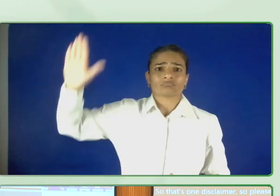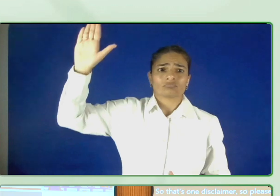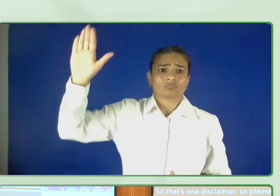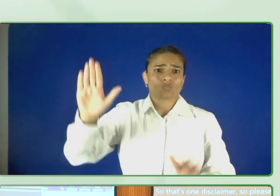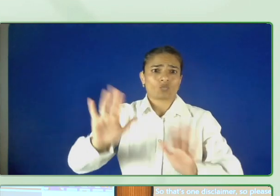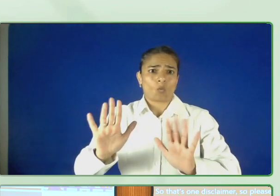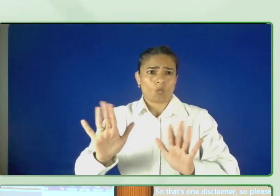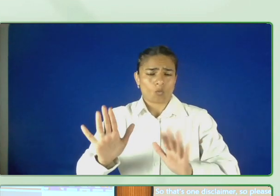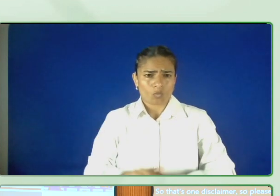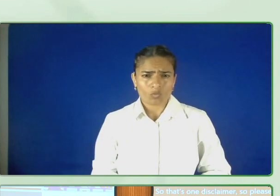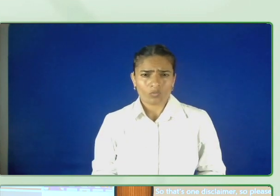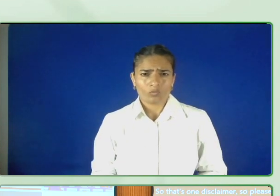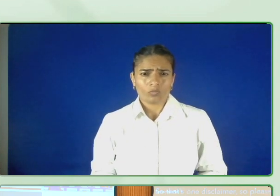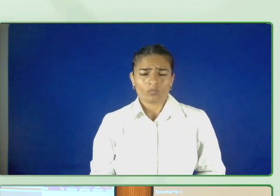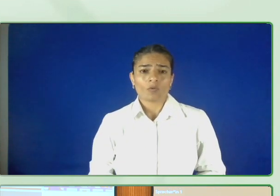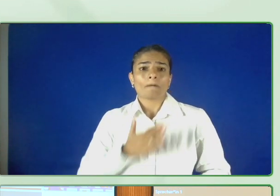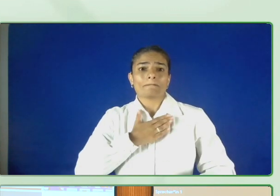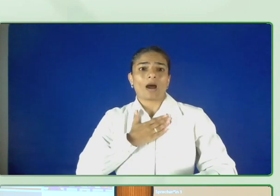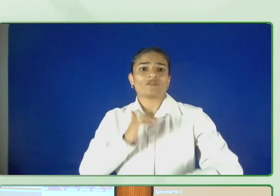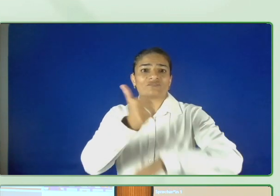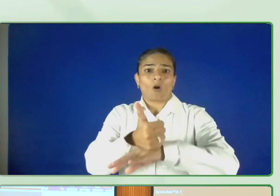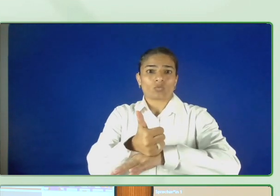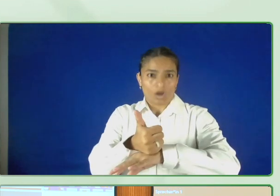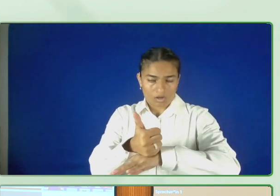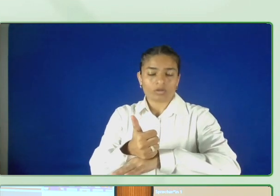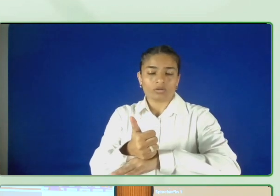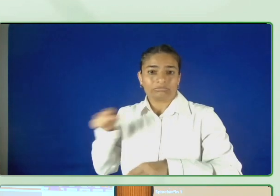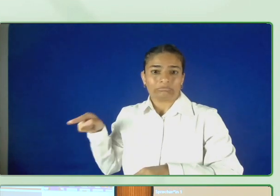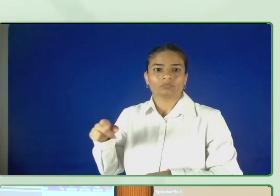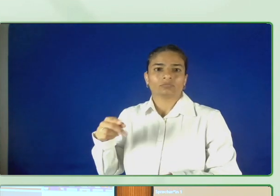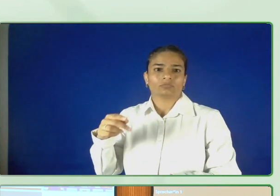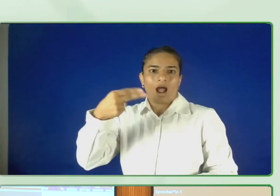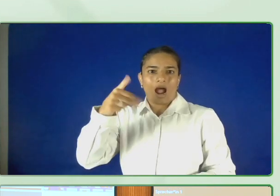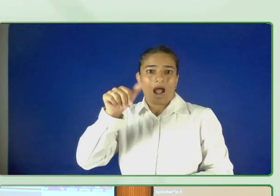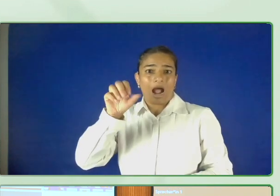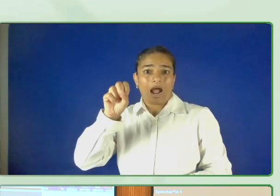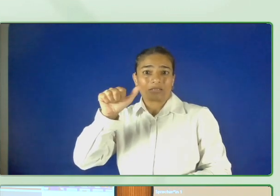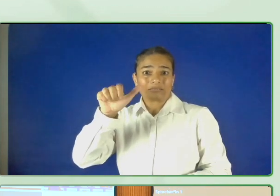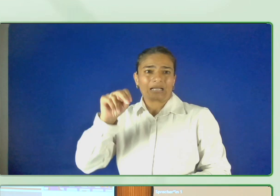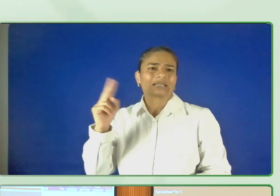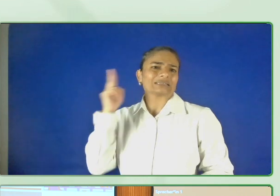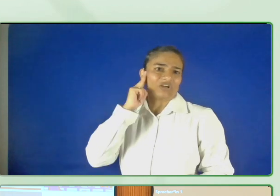will just call upon my founder to use the clicker for myself. Wamik?